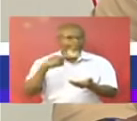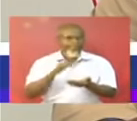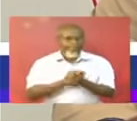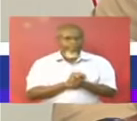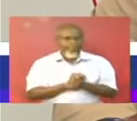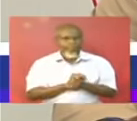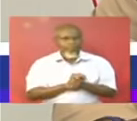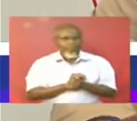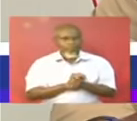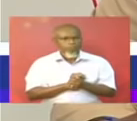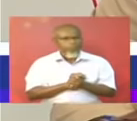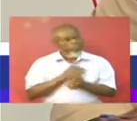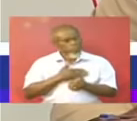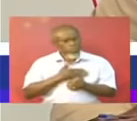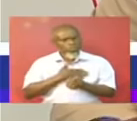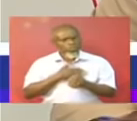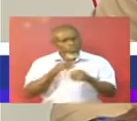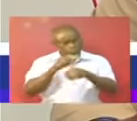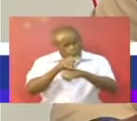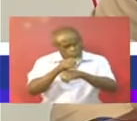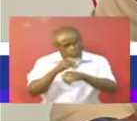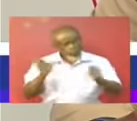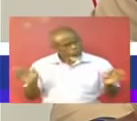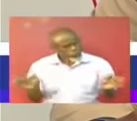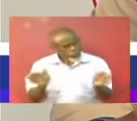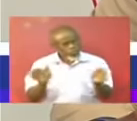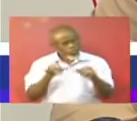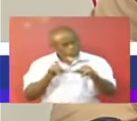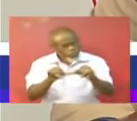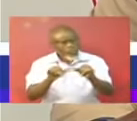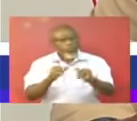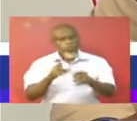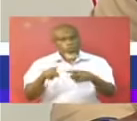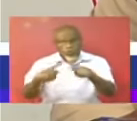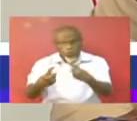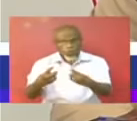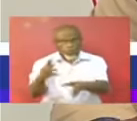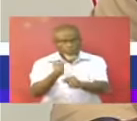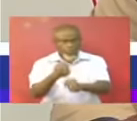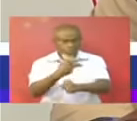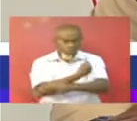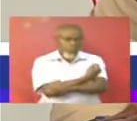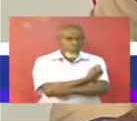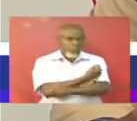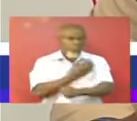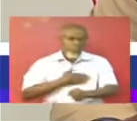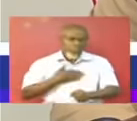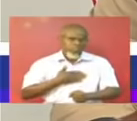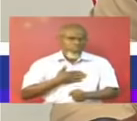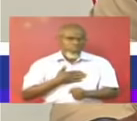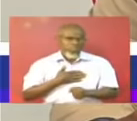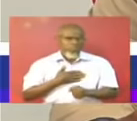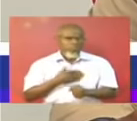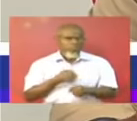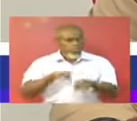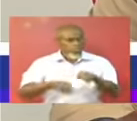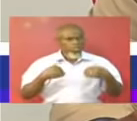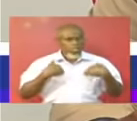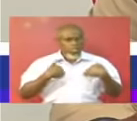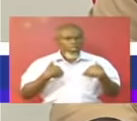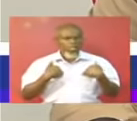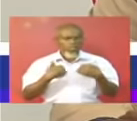vaccine into your system so that we can reduce our risk as a population of having large additional waves